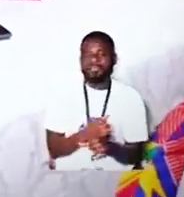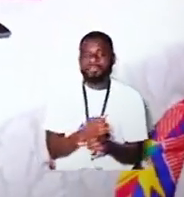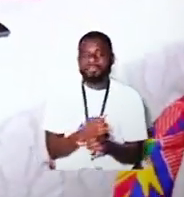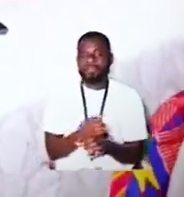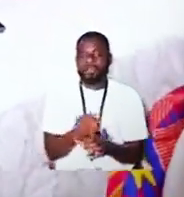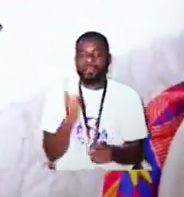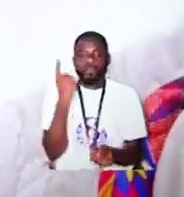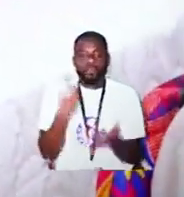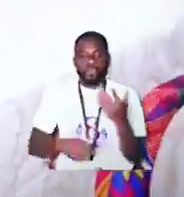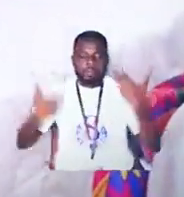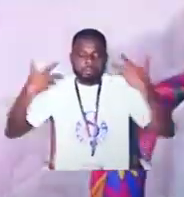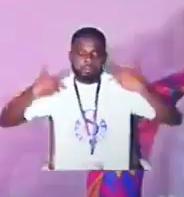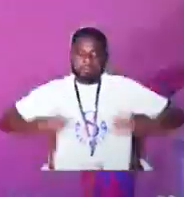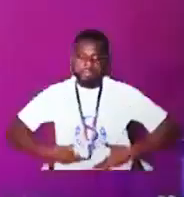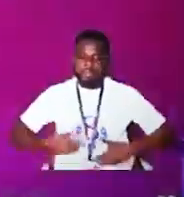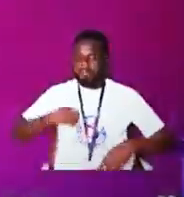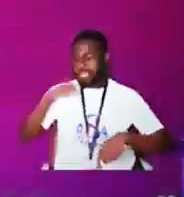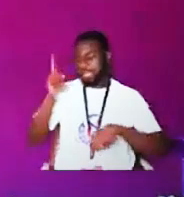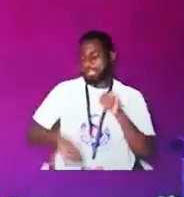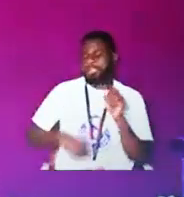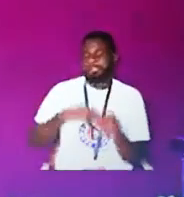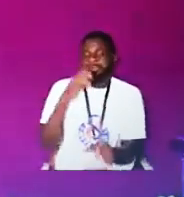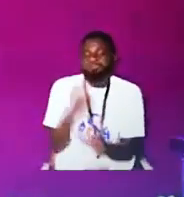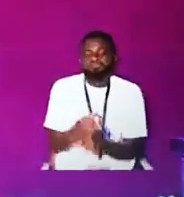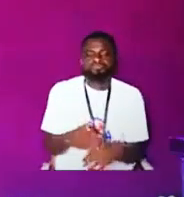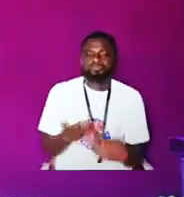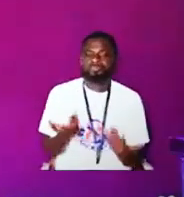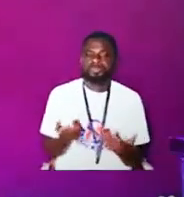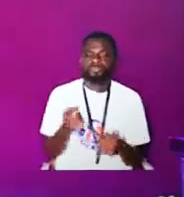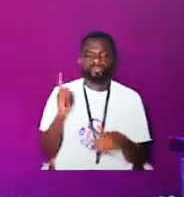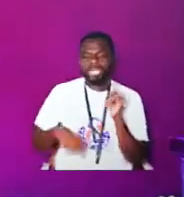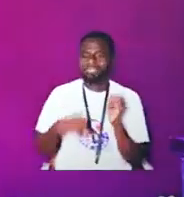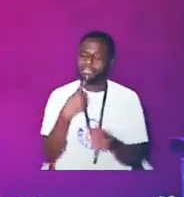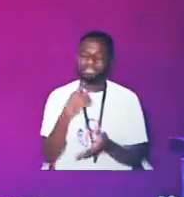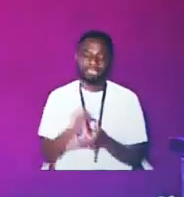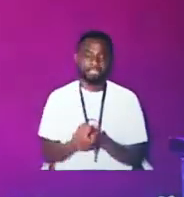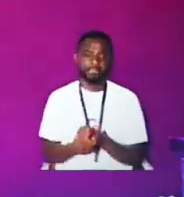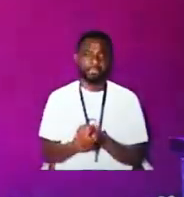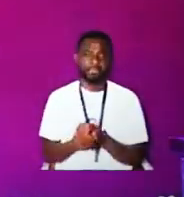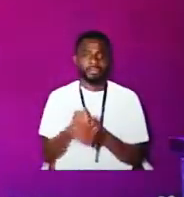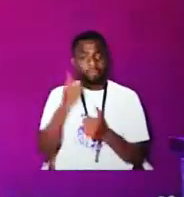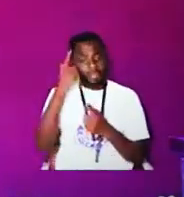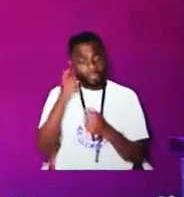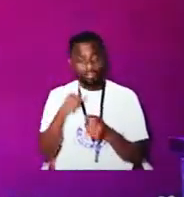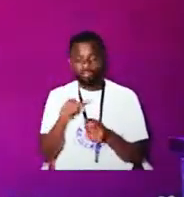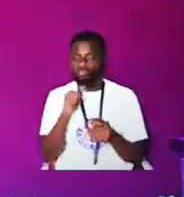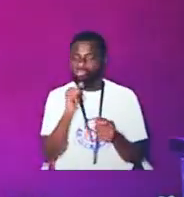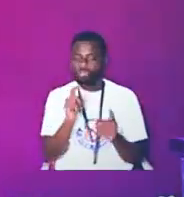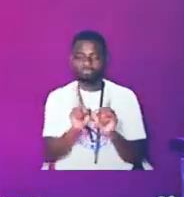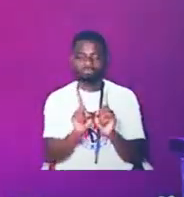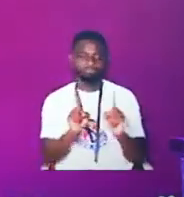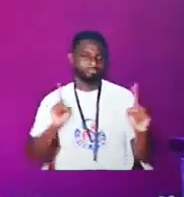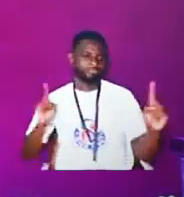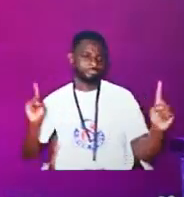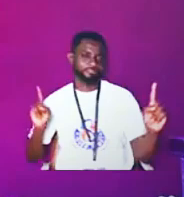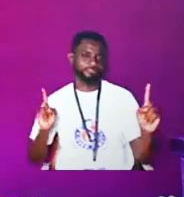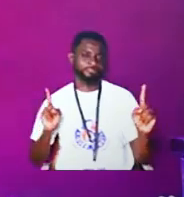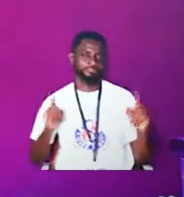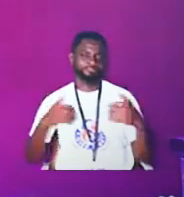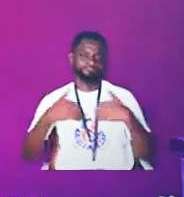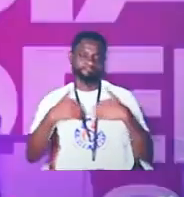they will put on. You can't say that because we are not isolated persons. We are persons